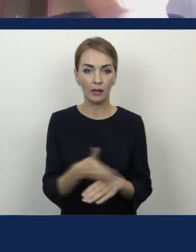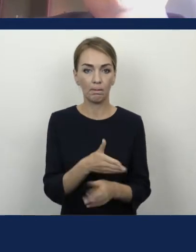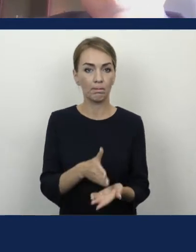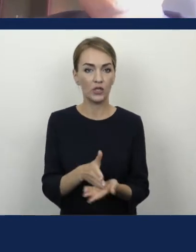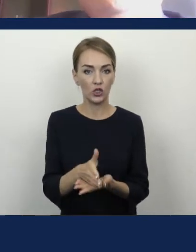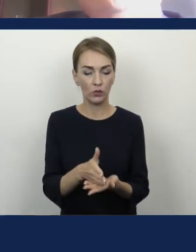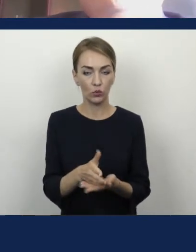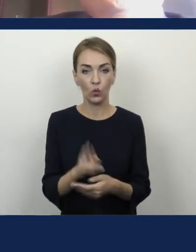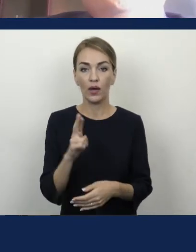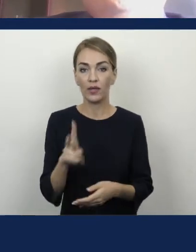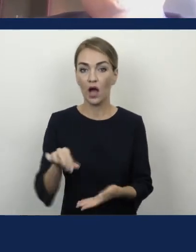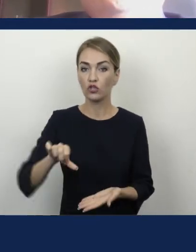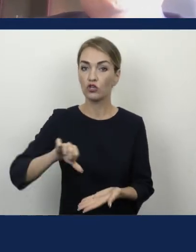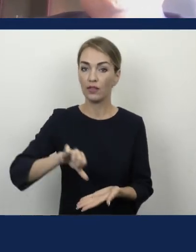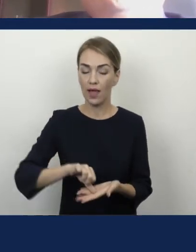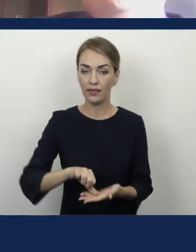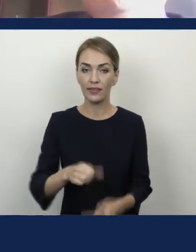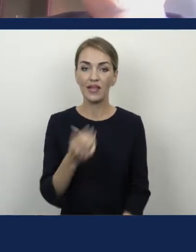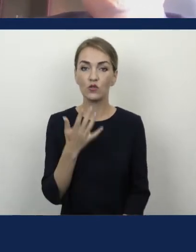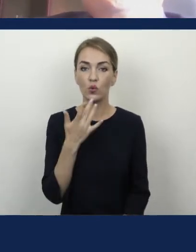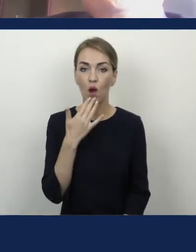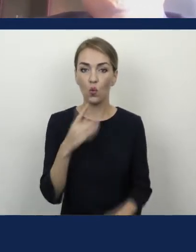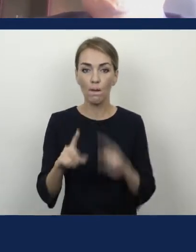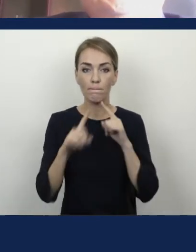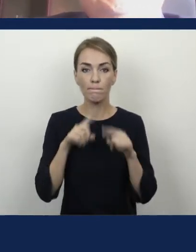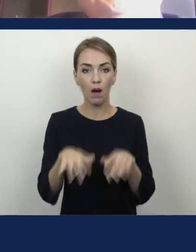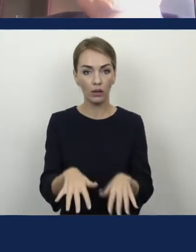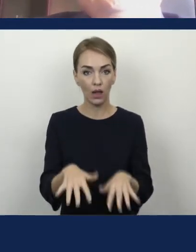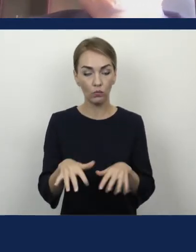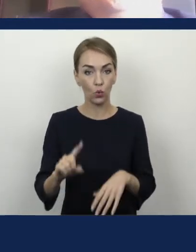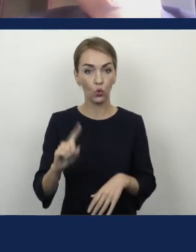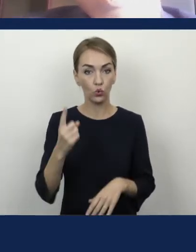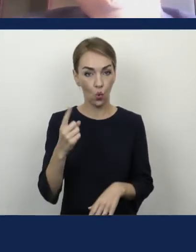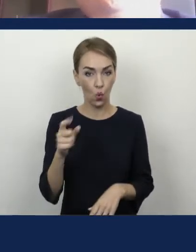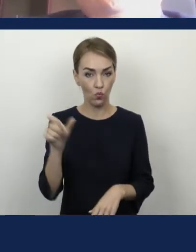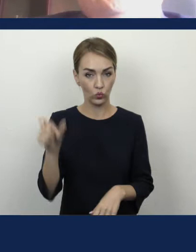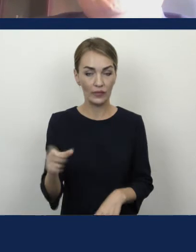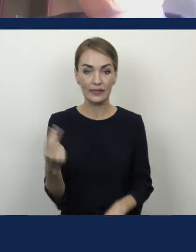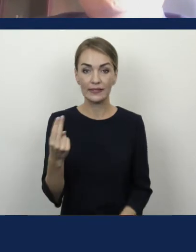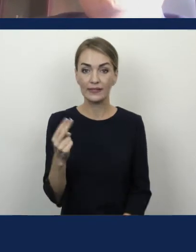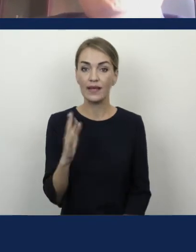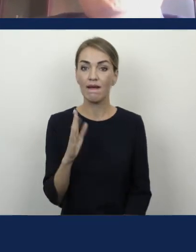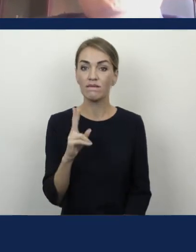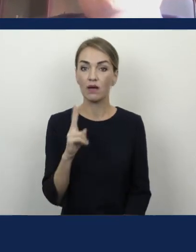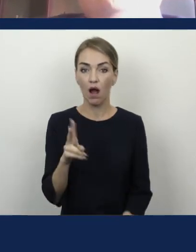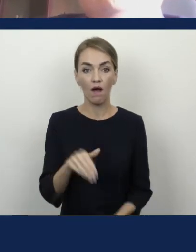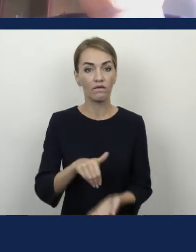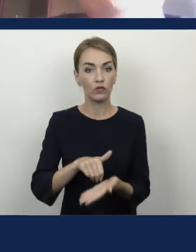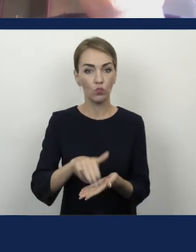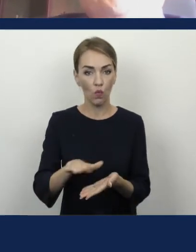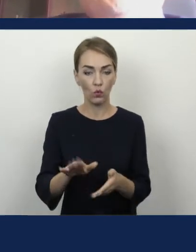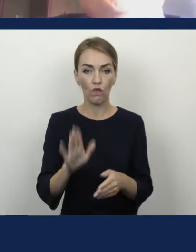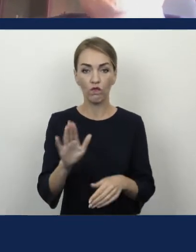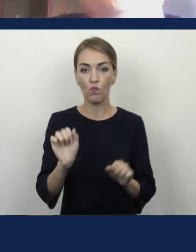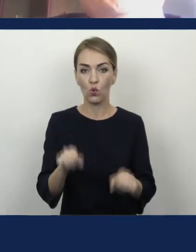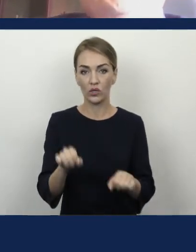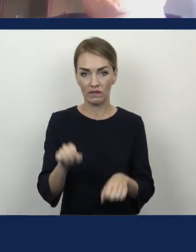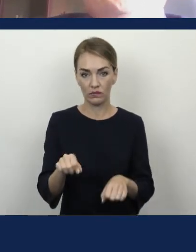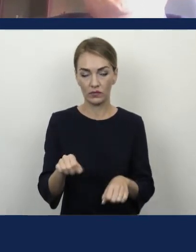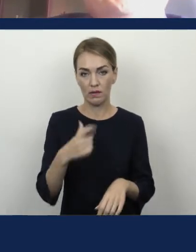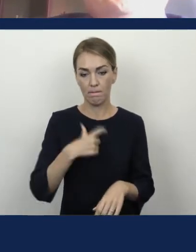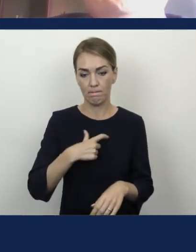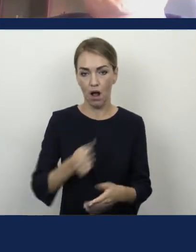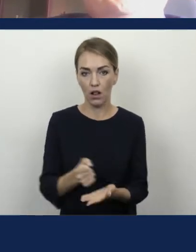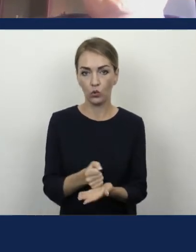one of them, the Central Electoral Commission denied an opportunity to participate